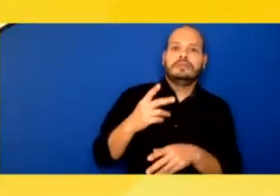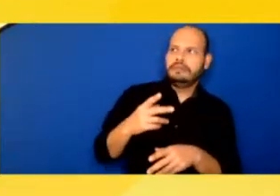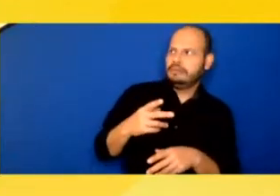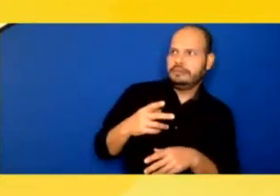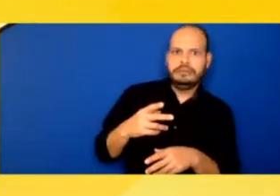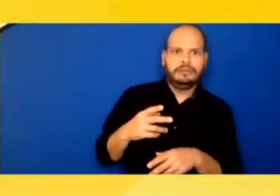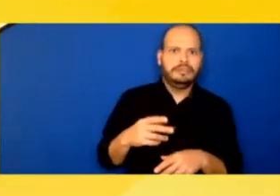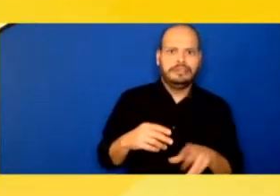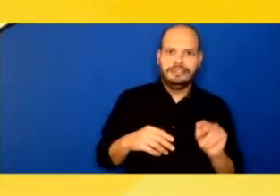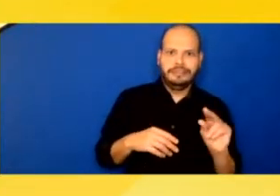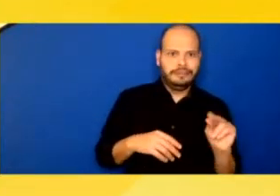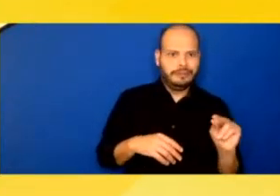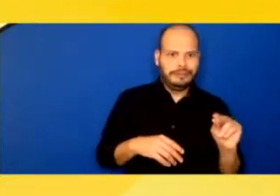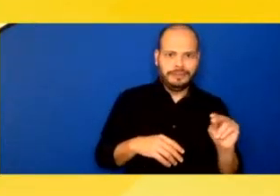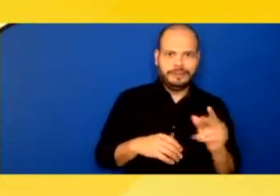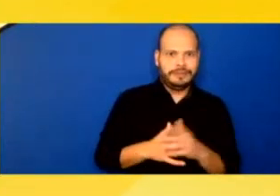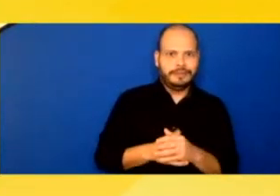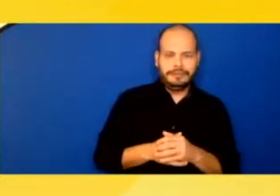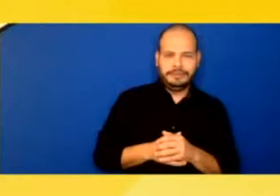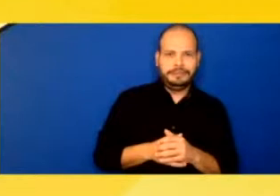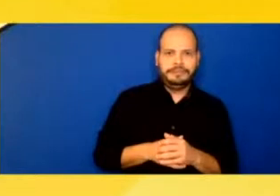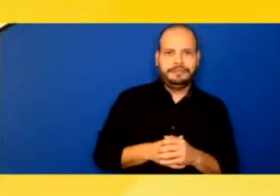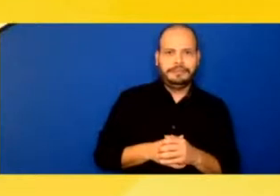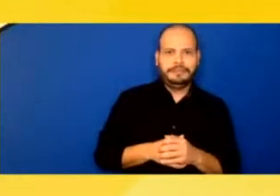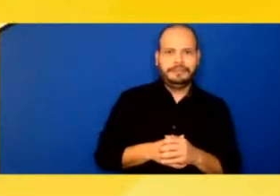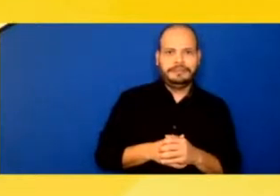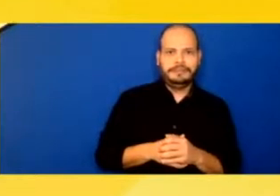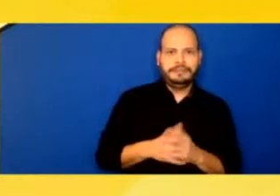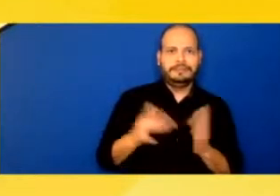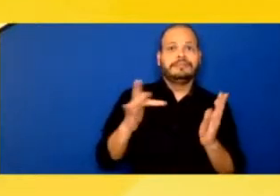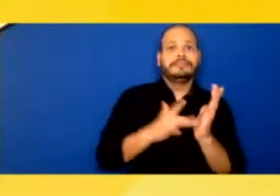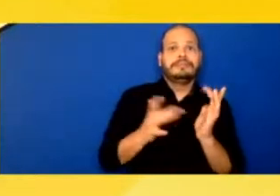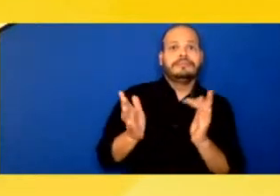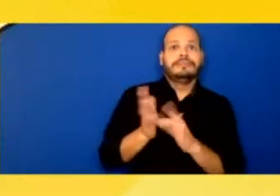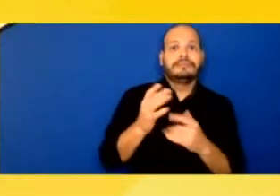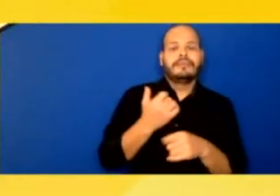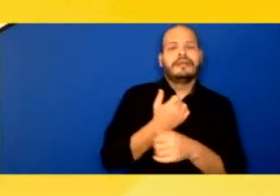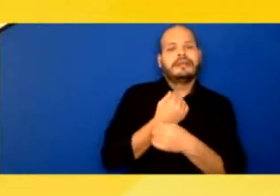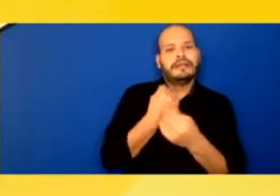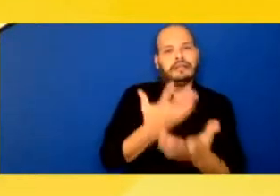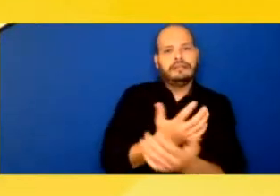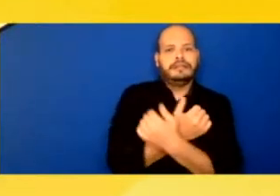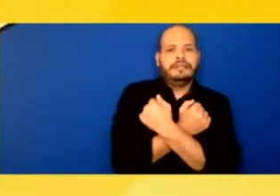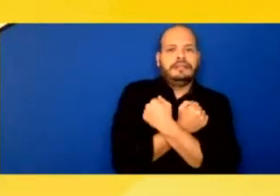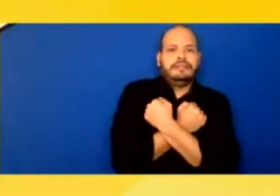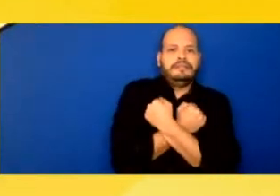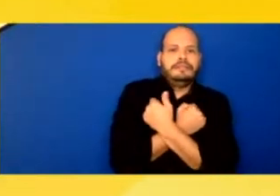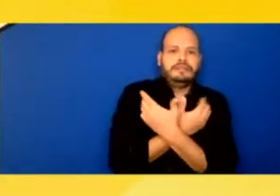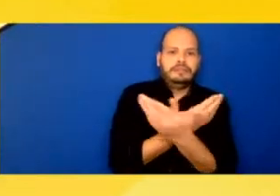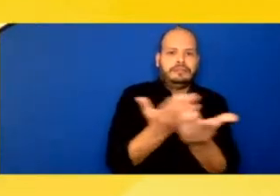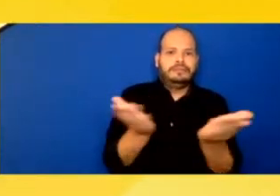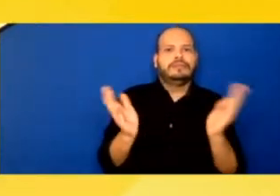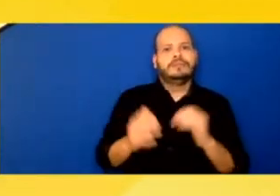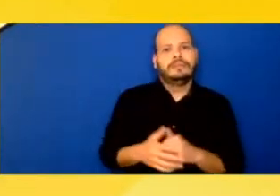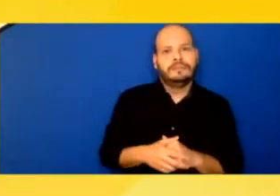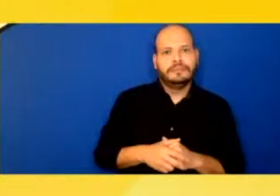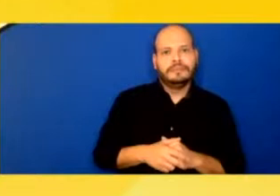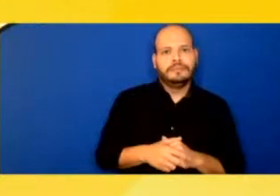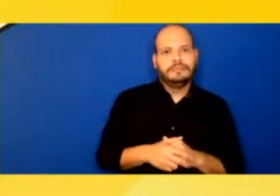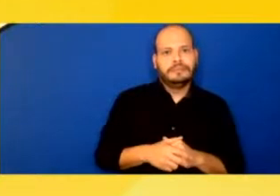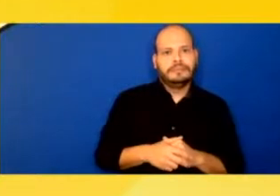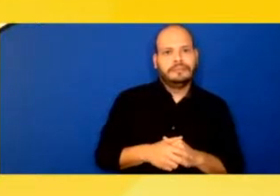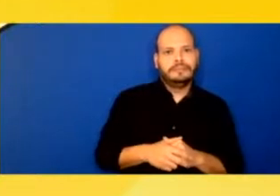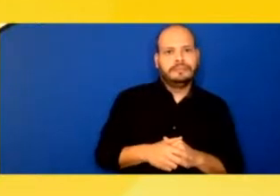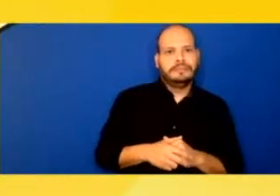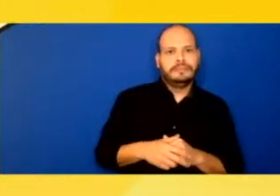powerful should be exempt from taxes, but that the poor shall have to pay for the haircuts and the business escapades and the pleasures